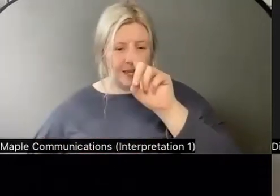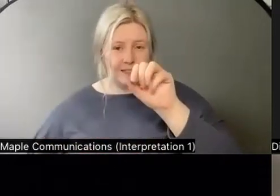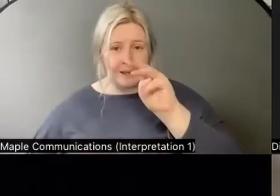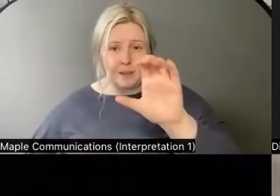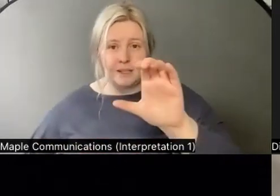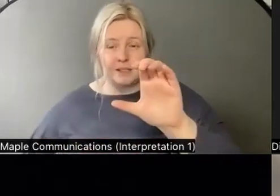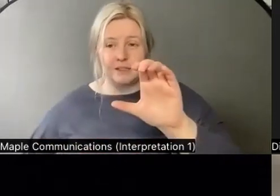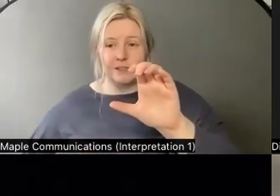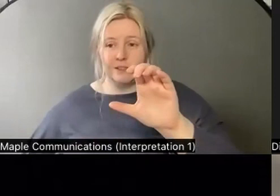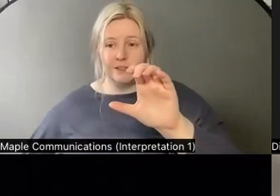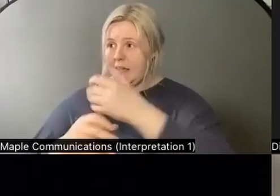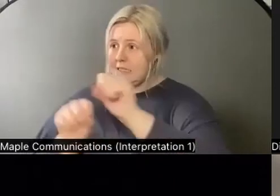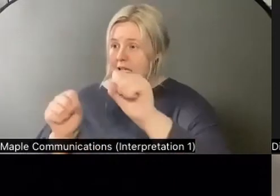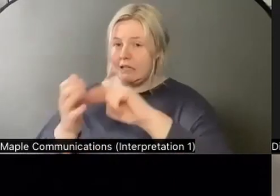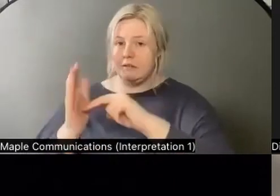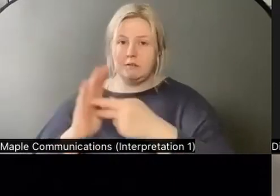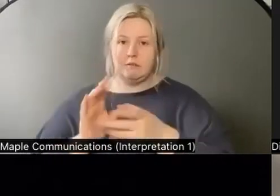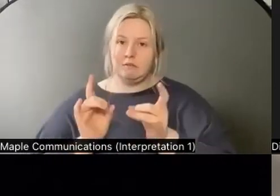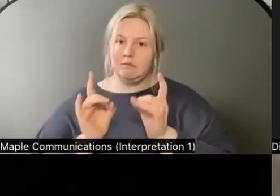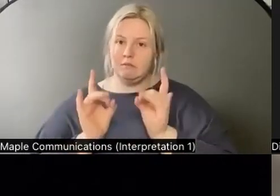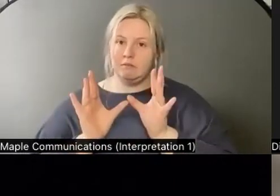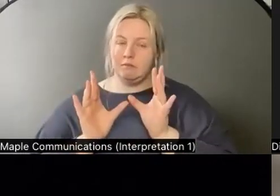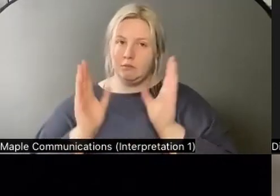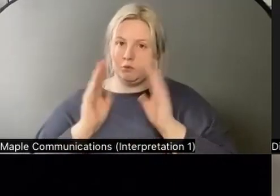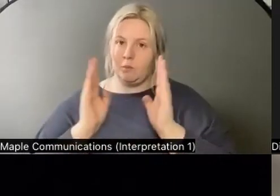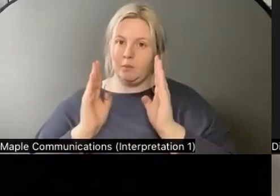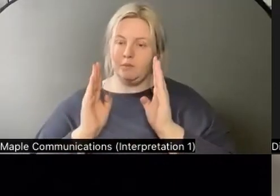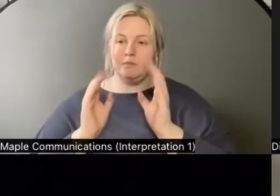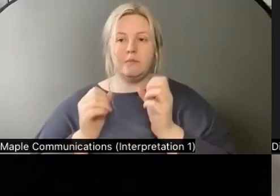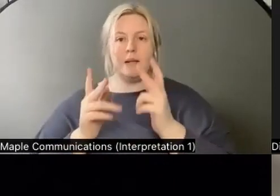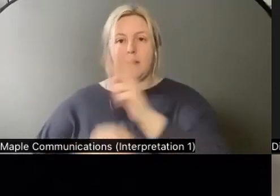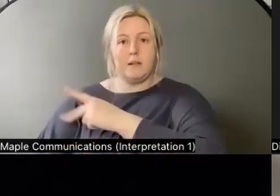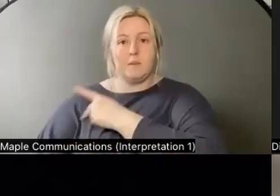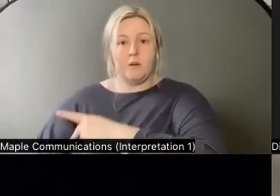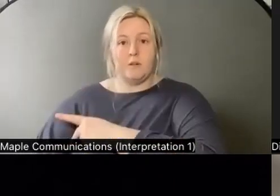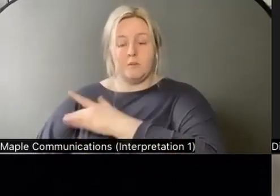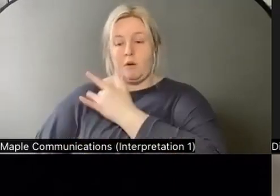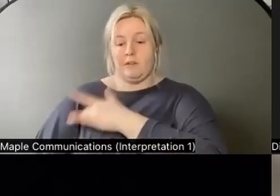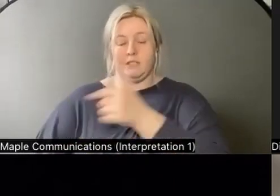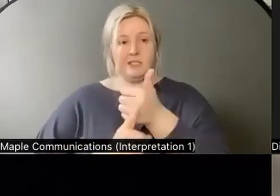of provinces are removing mask mandates,